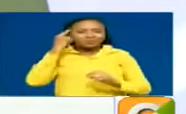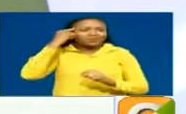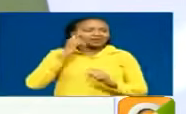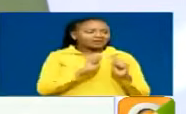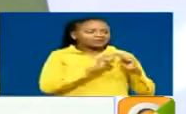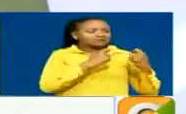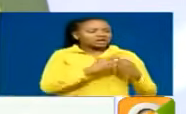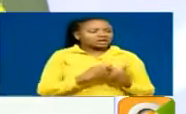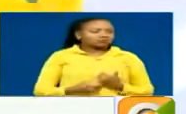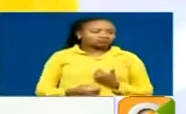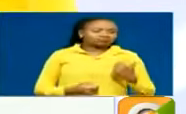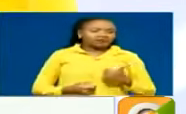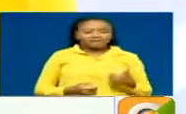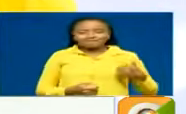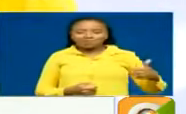vehicle